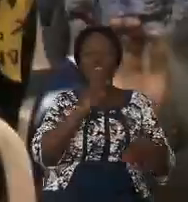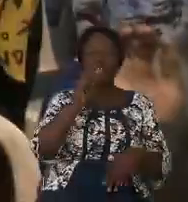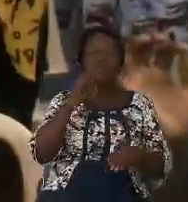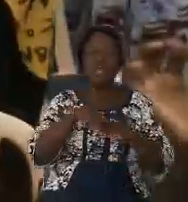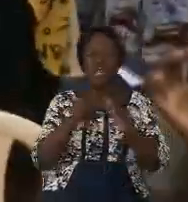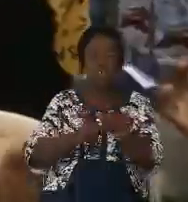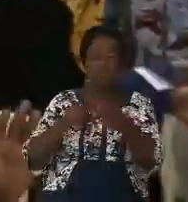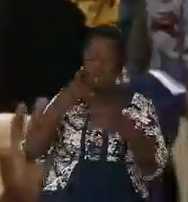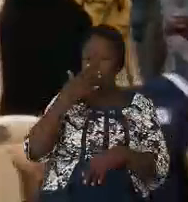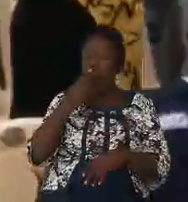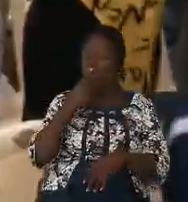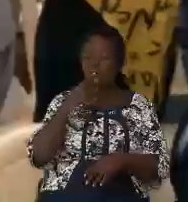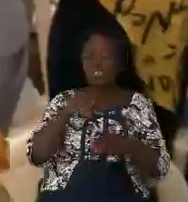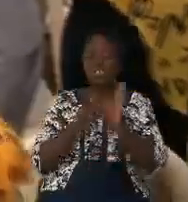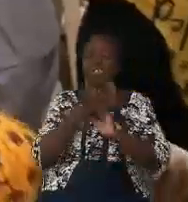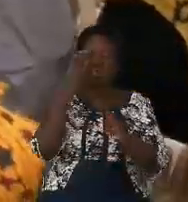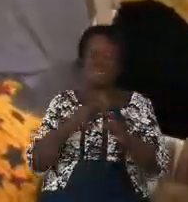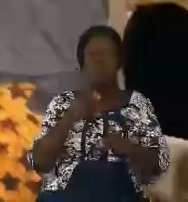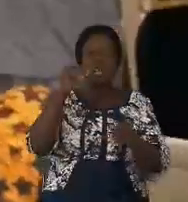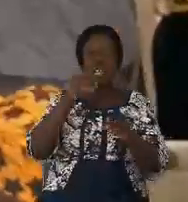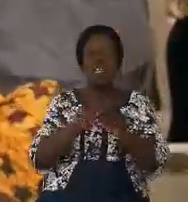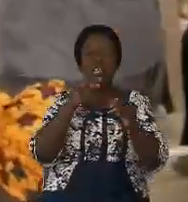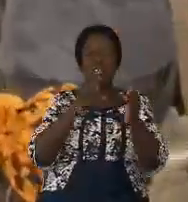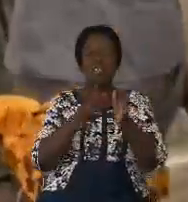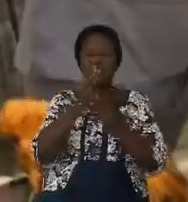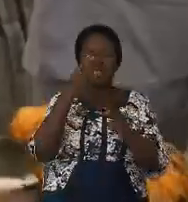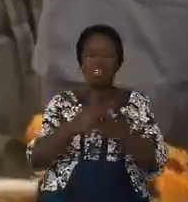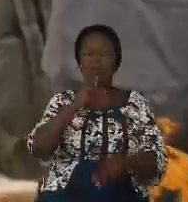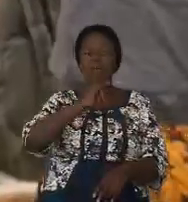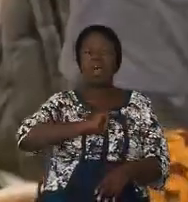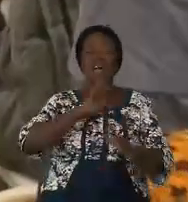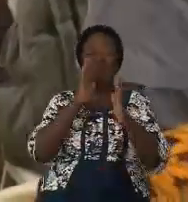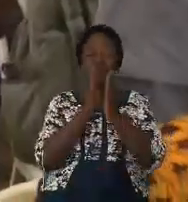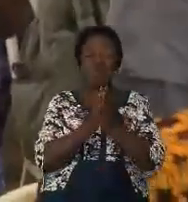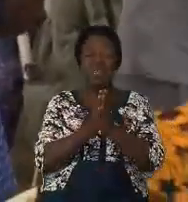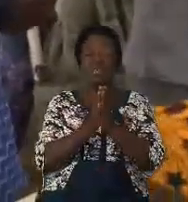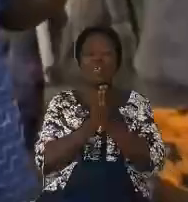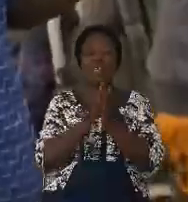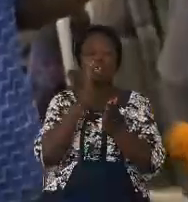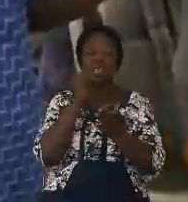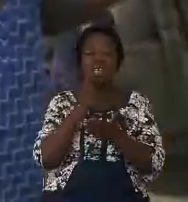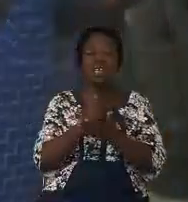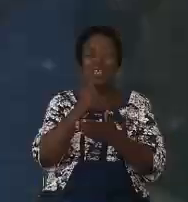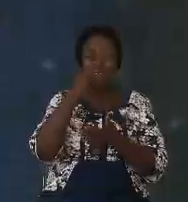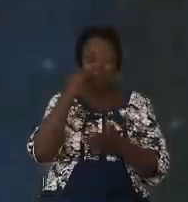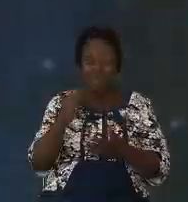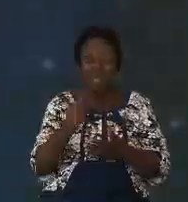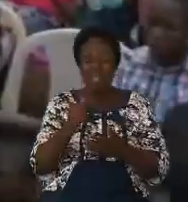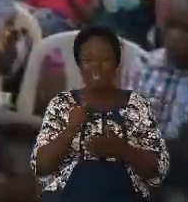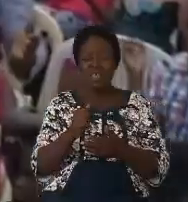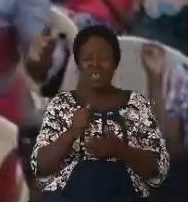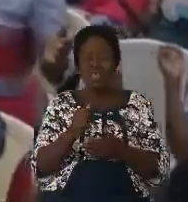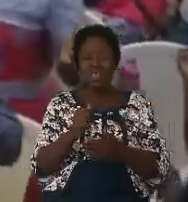Affirm it, Lord. Yes. Put testimony in every mouth. Yes. In Jesus' name I pray.